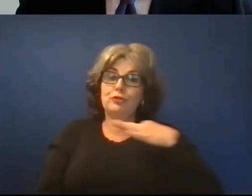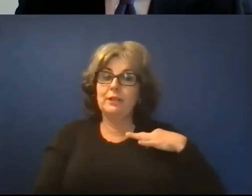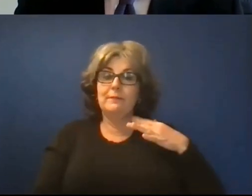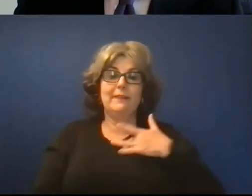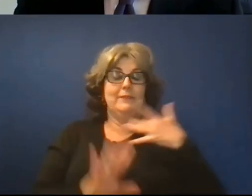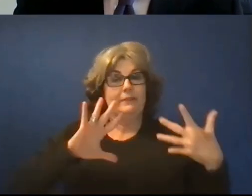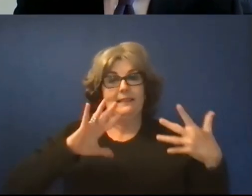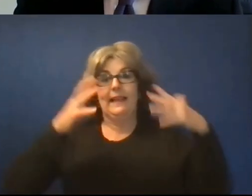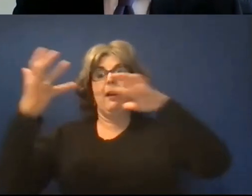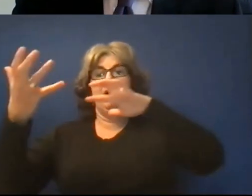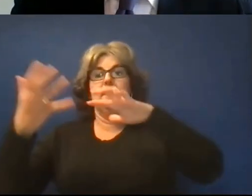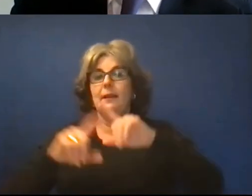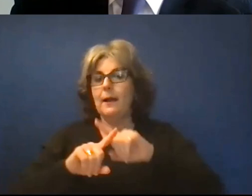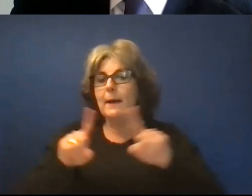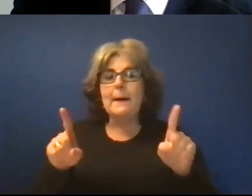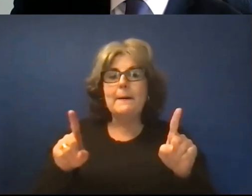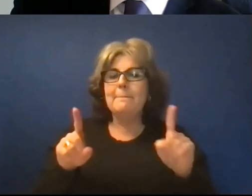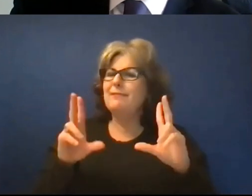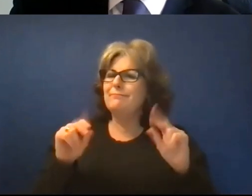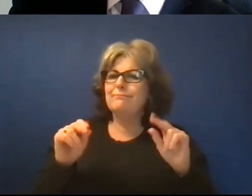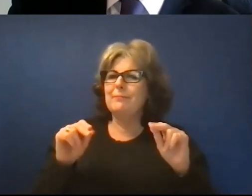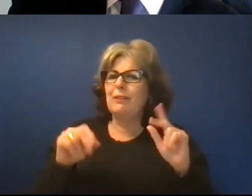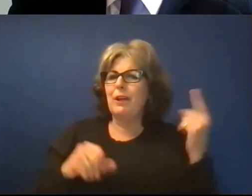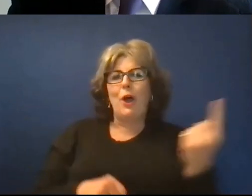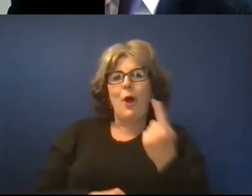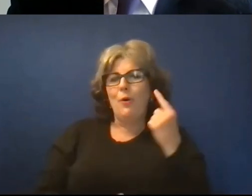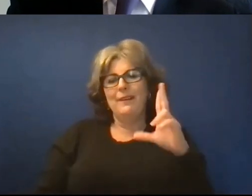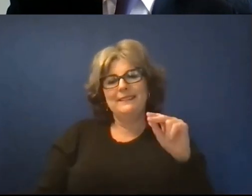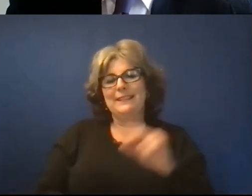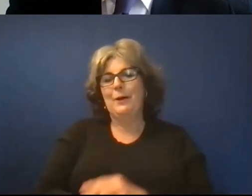chaotic. But no, it's not like that all the time.